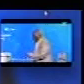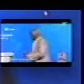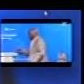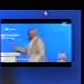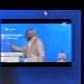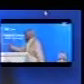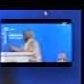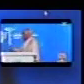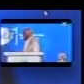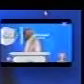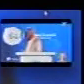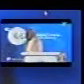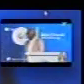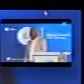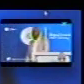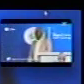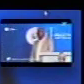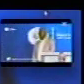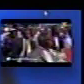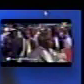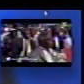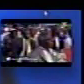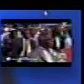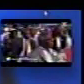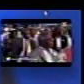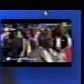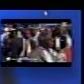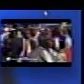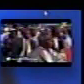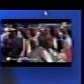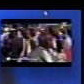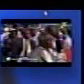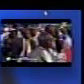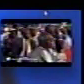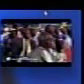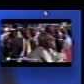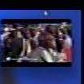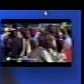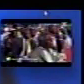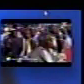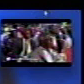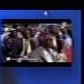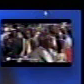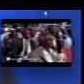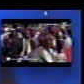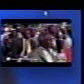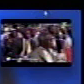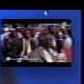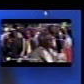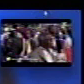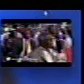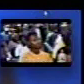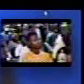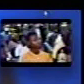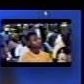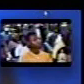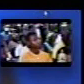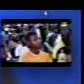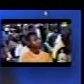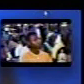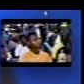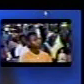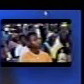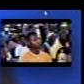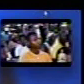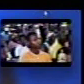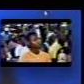your brother, I'm your sister, I'm born again like you are born again. But you know what? They are still walking